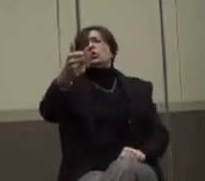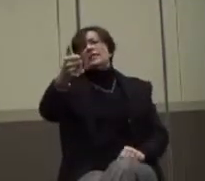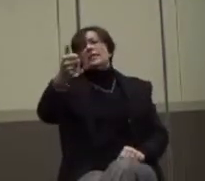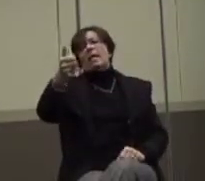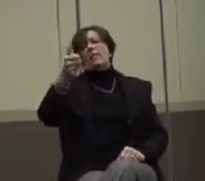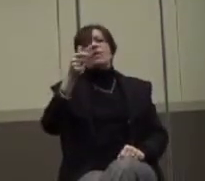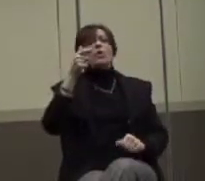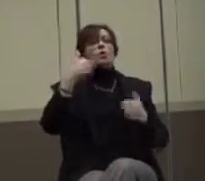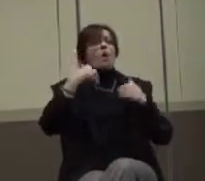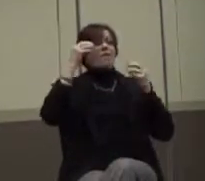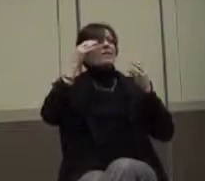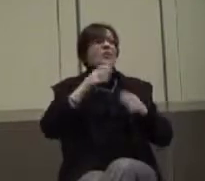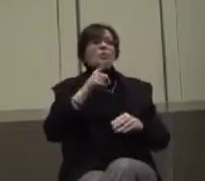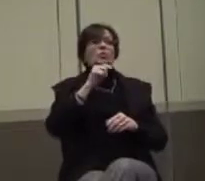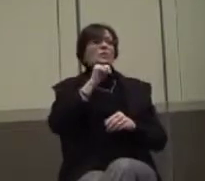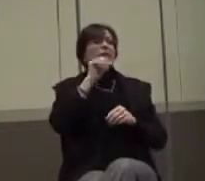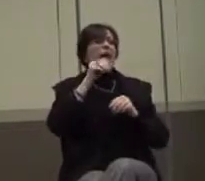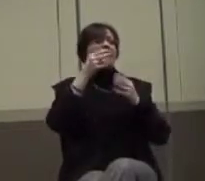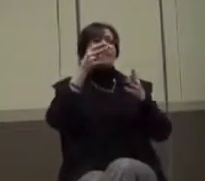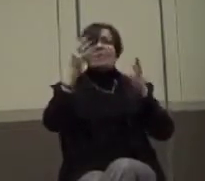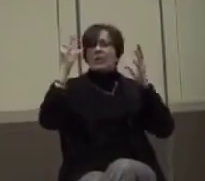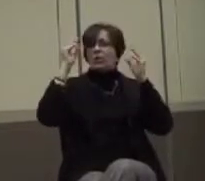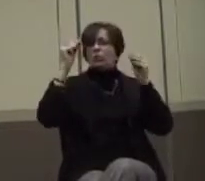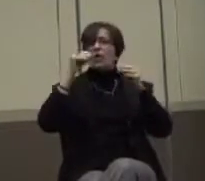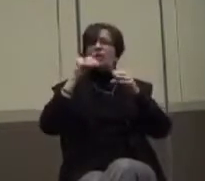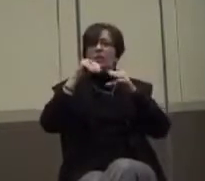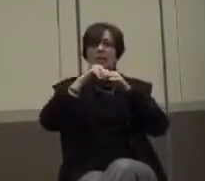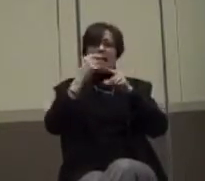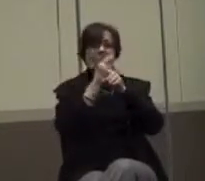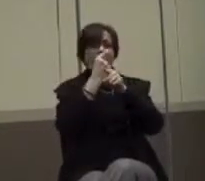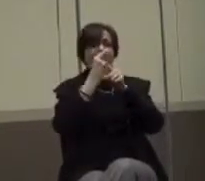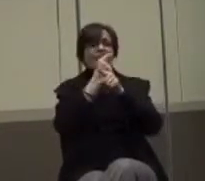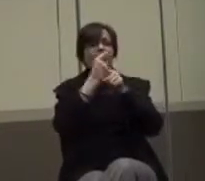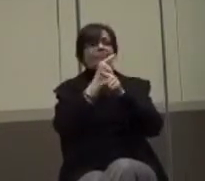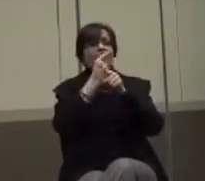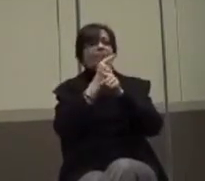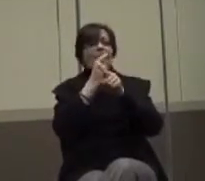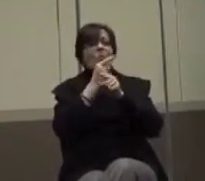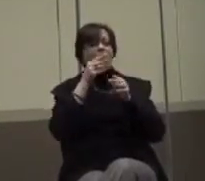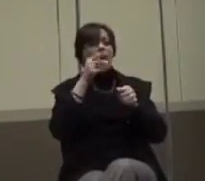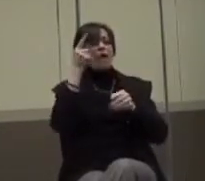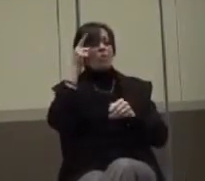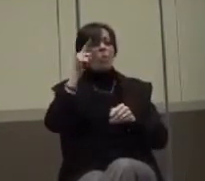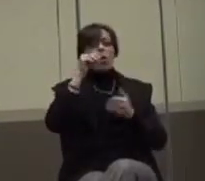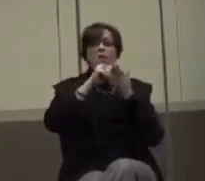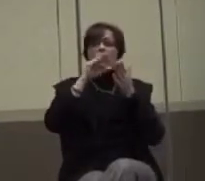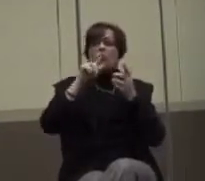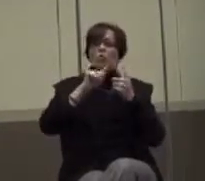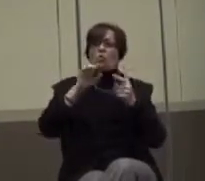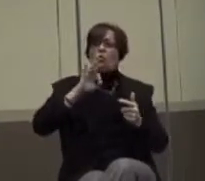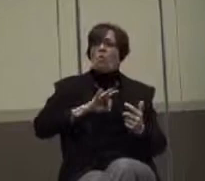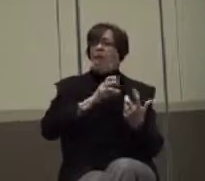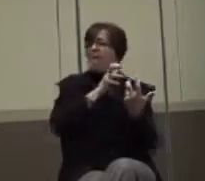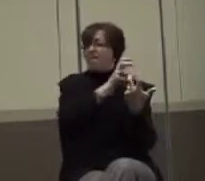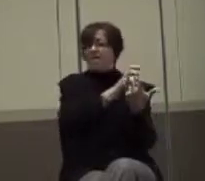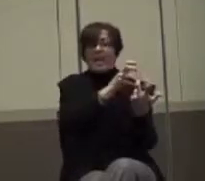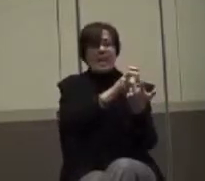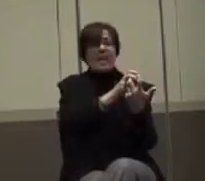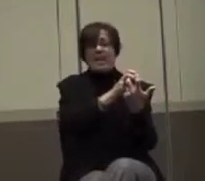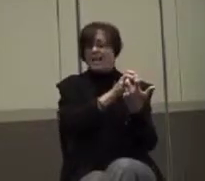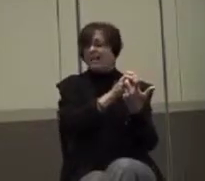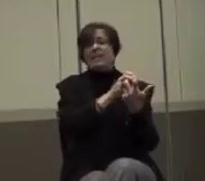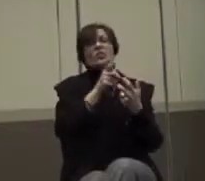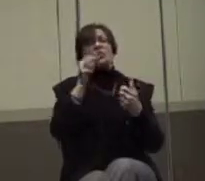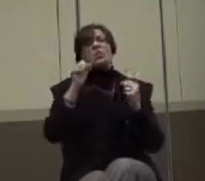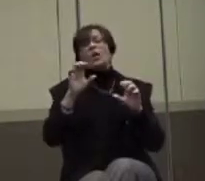who's not providing instruction in a way that this student can benefit from it, and you don't address it, you can do almost anything you want to do on behavior, and the best you're going